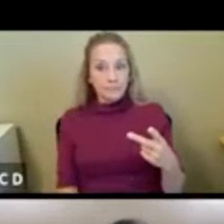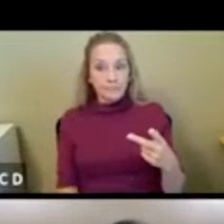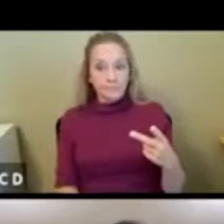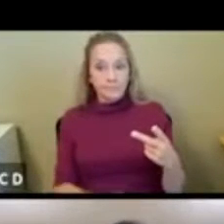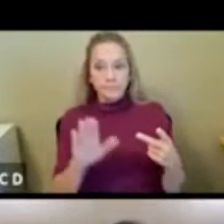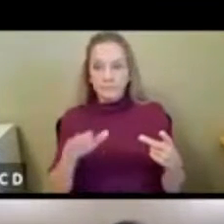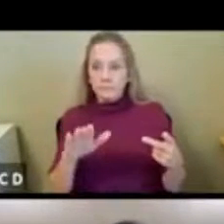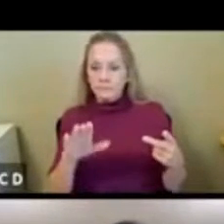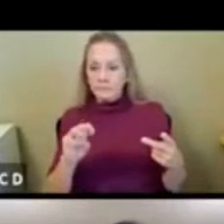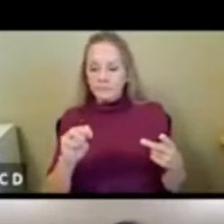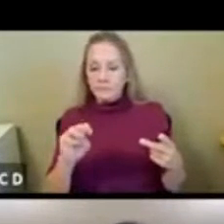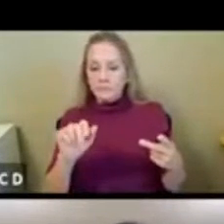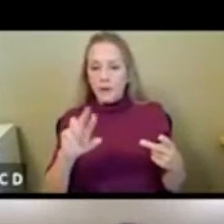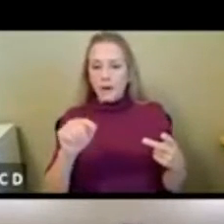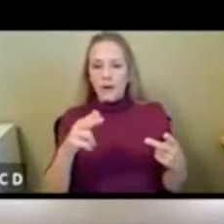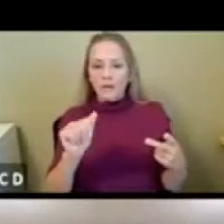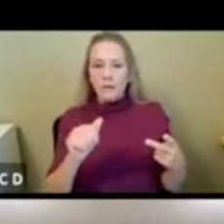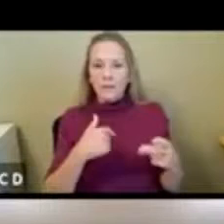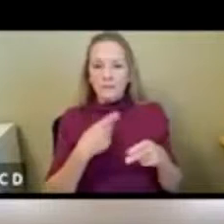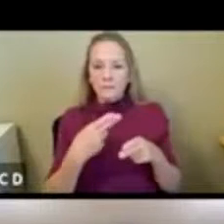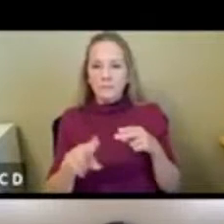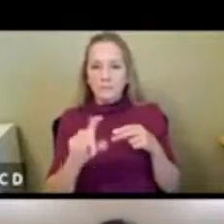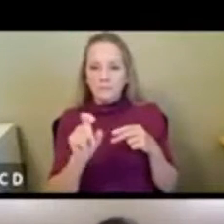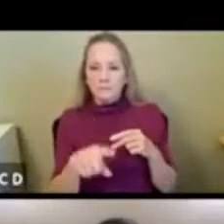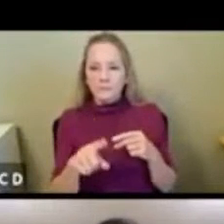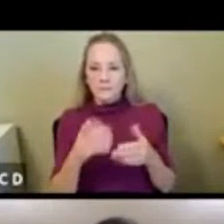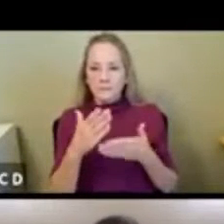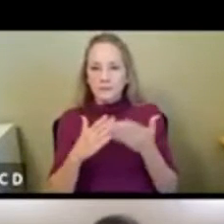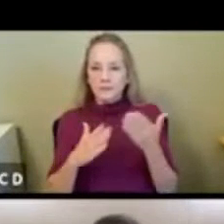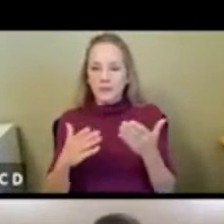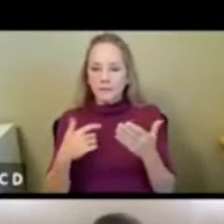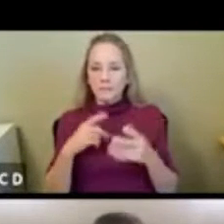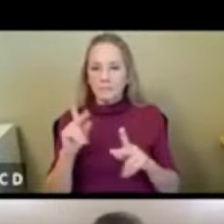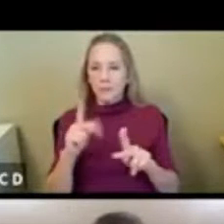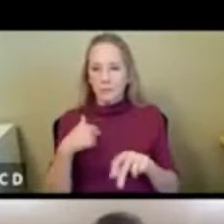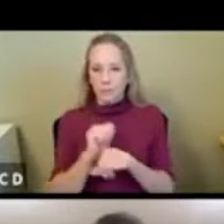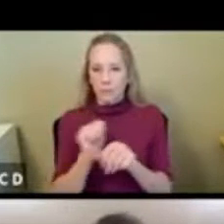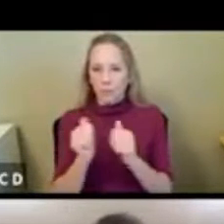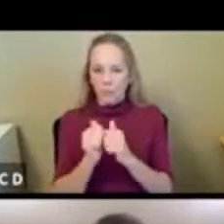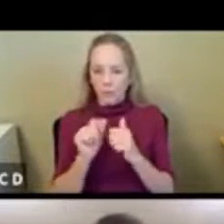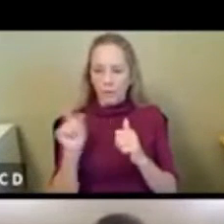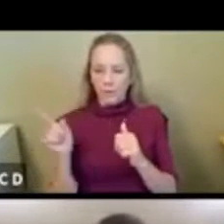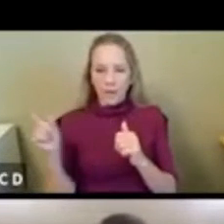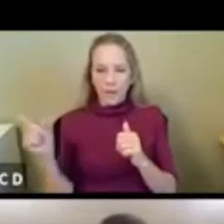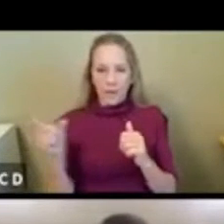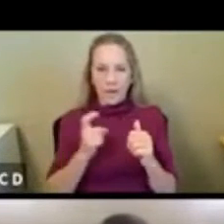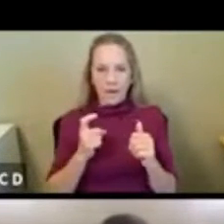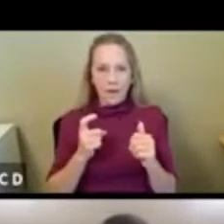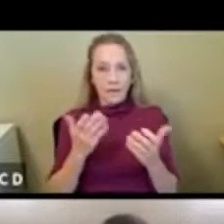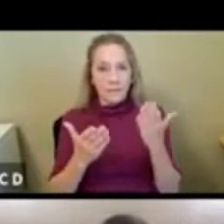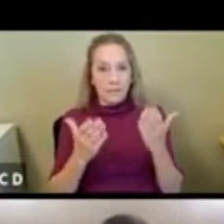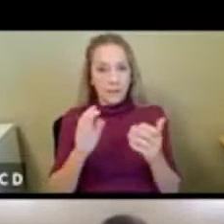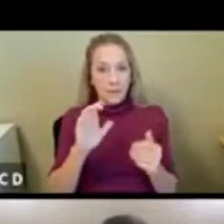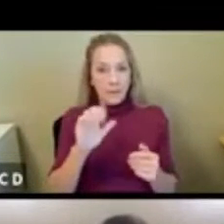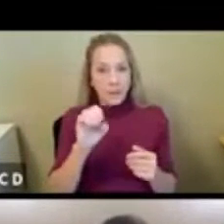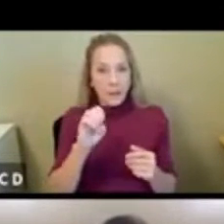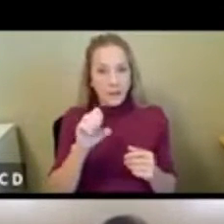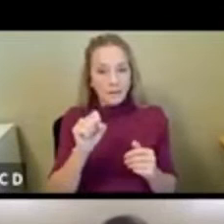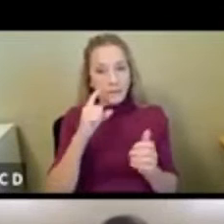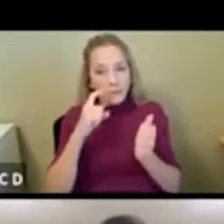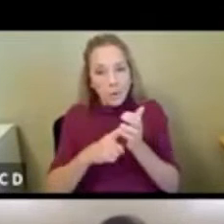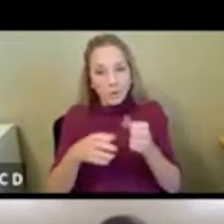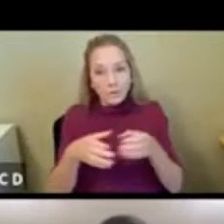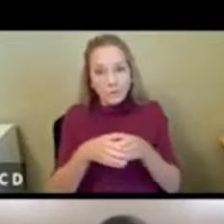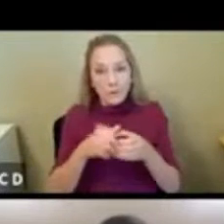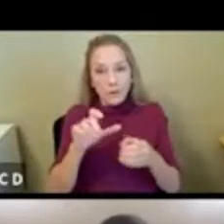Martha, just a quick question. Just some colleagues that I work with had asked if there had been any, I guess, cases or clusters associated with the first home